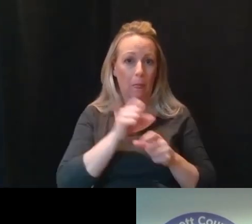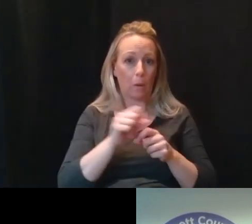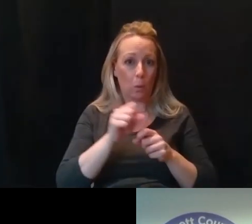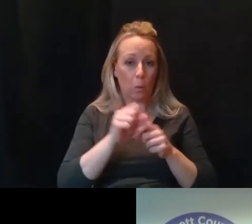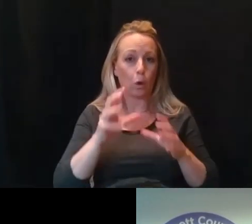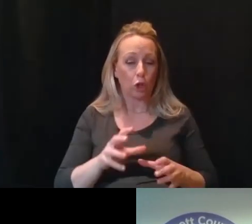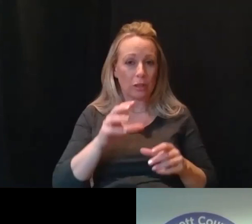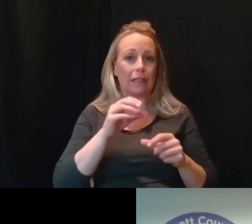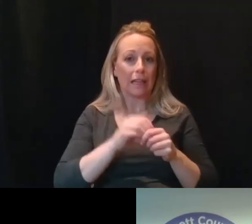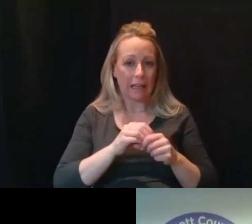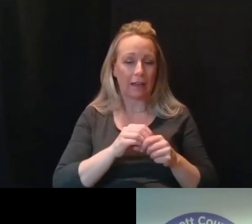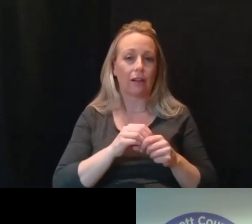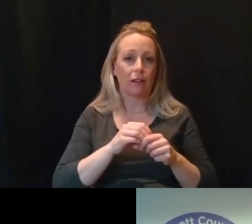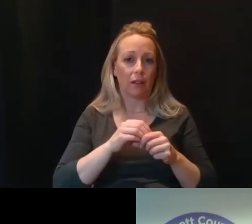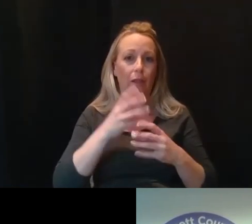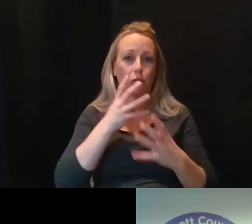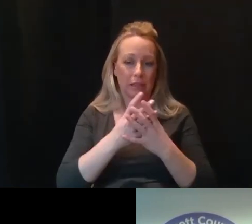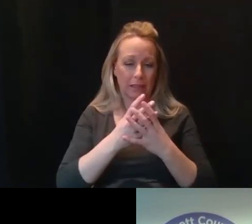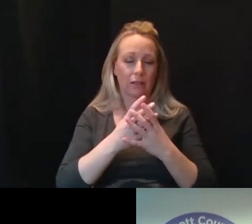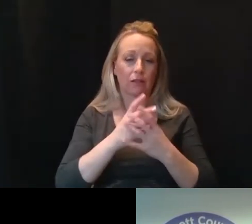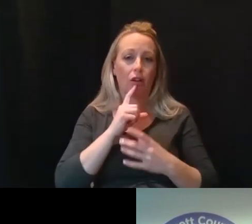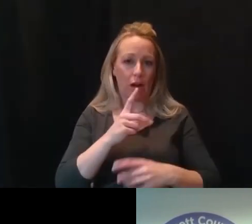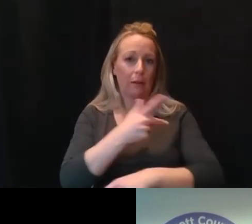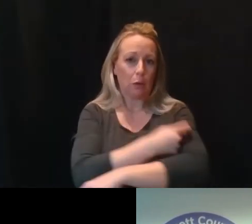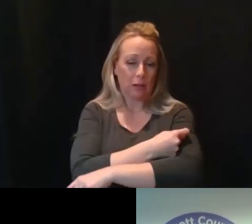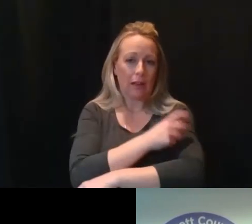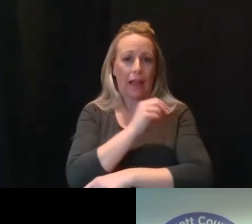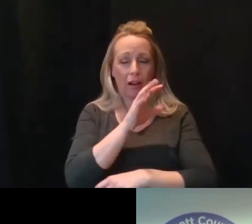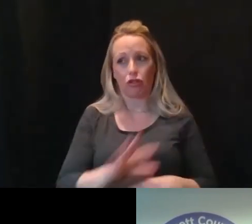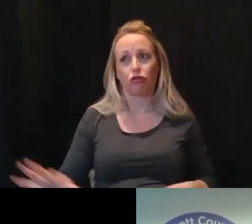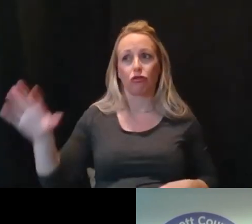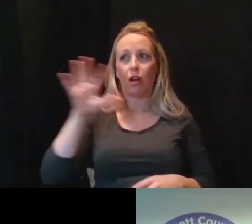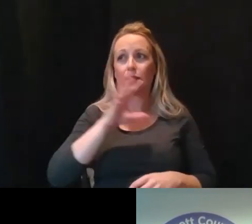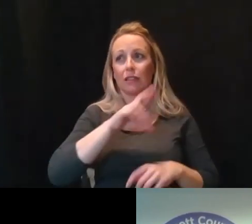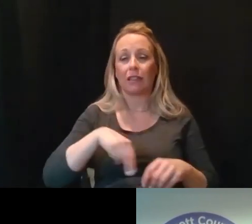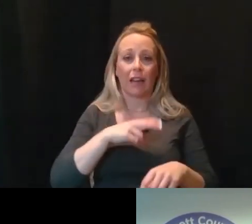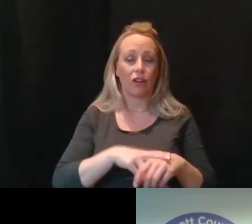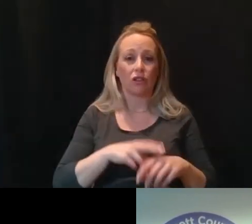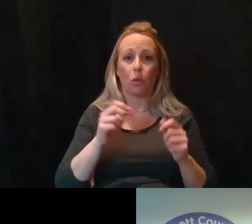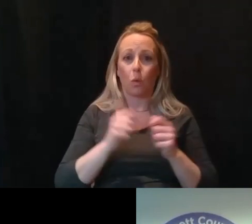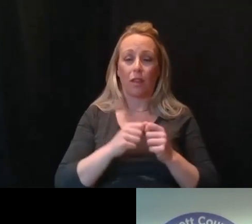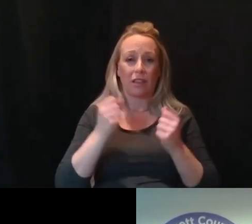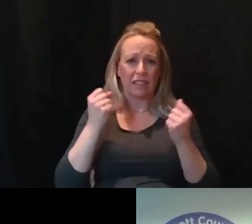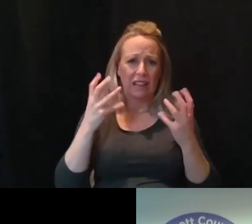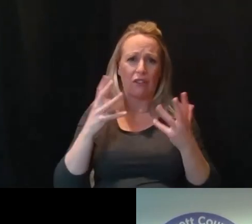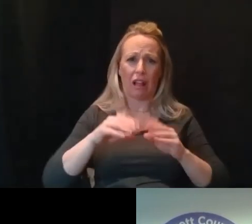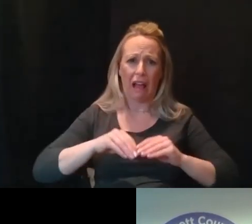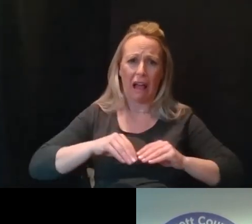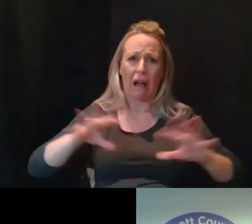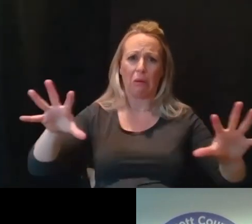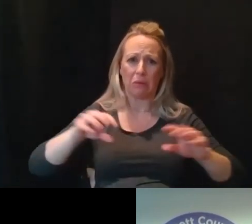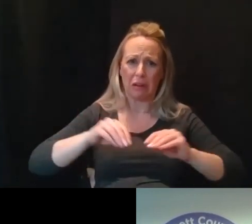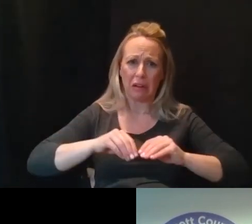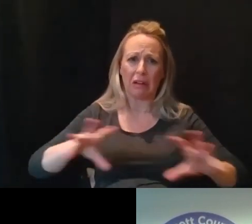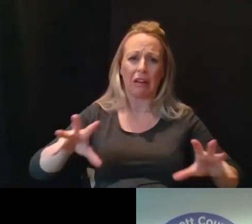prisons are immunized. Also, across the nation where there have been outbreaks in confinement